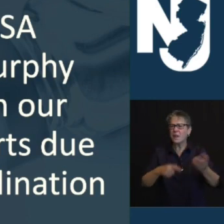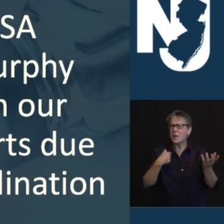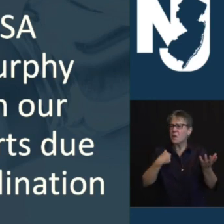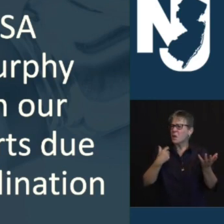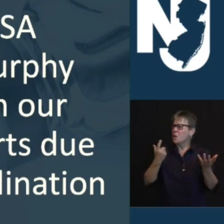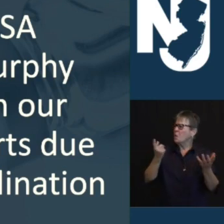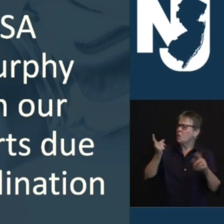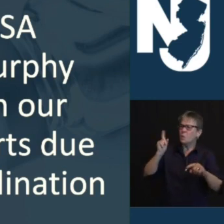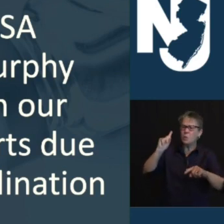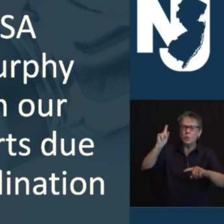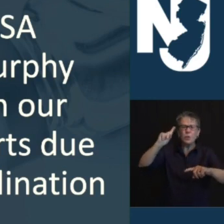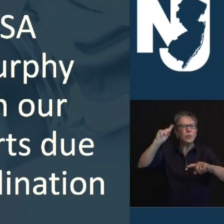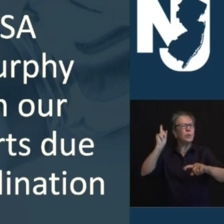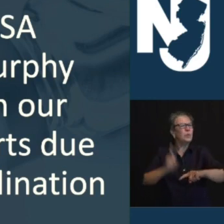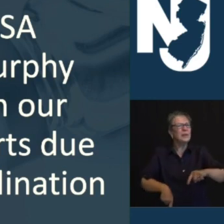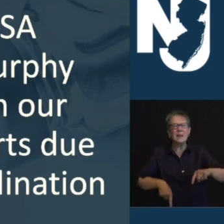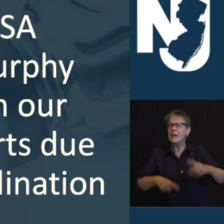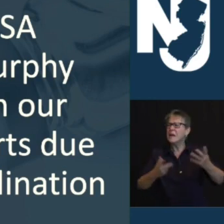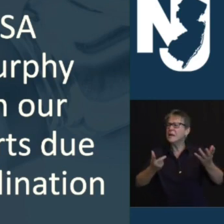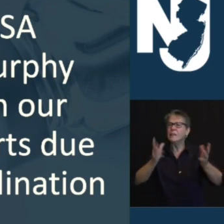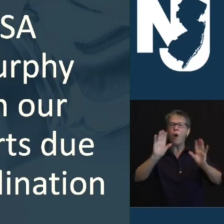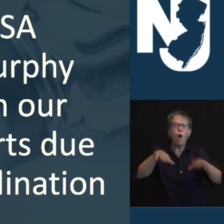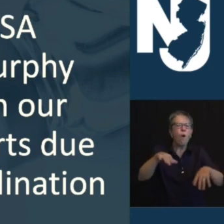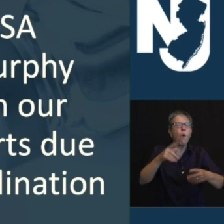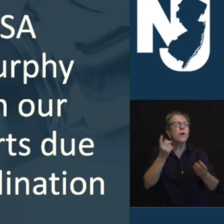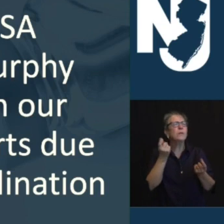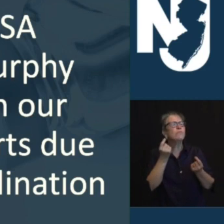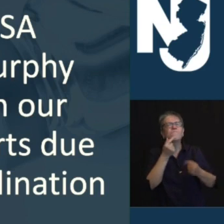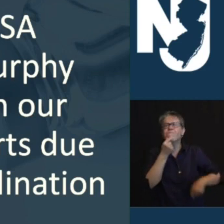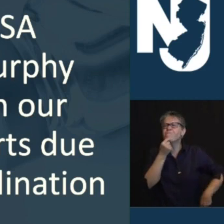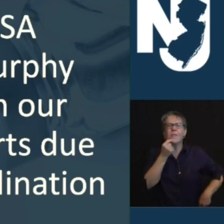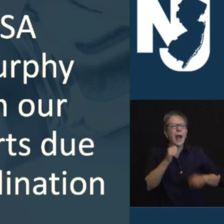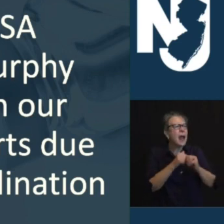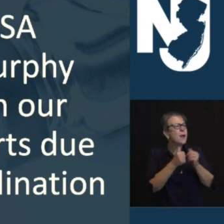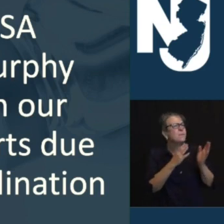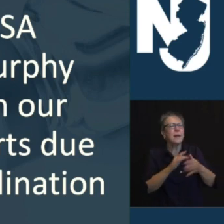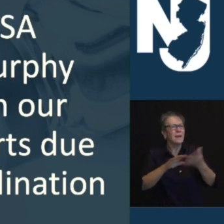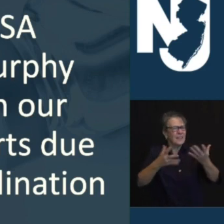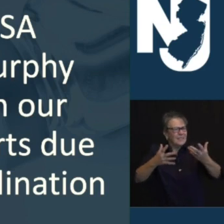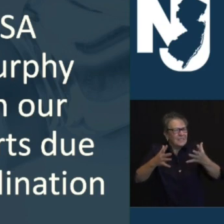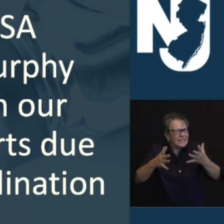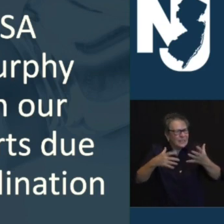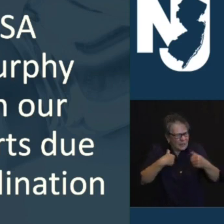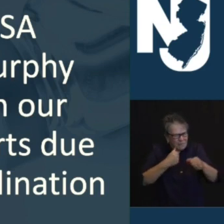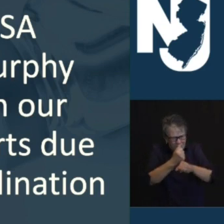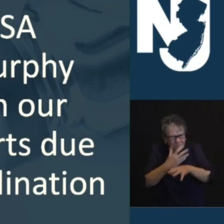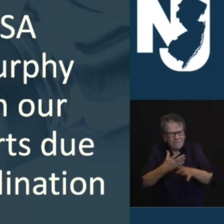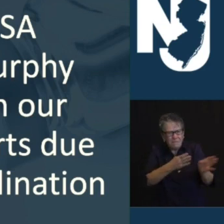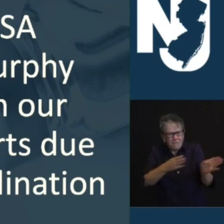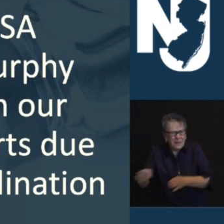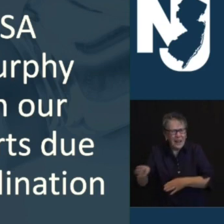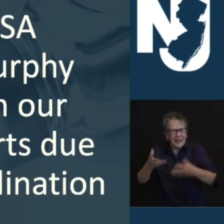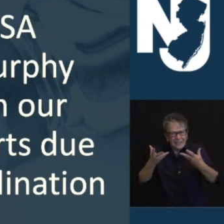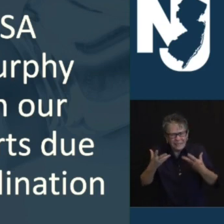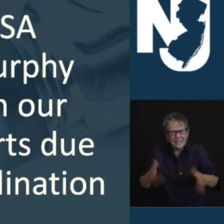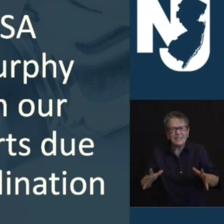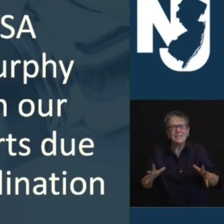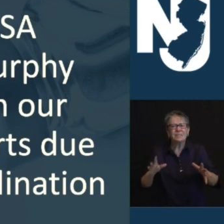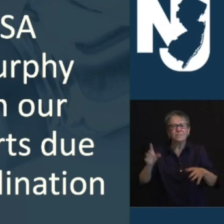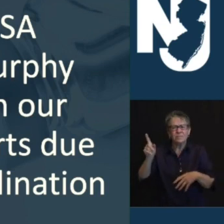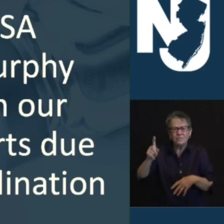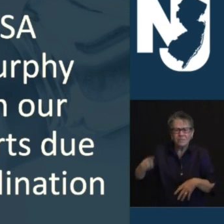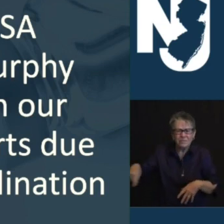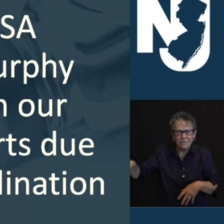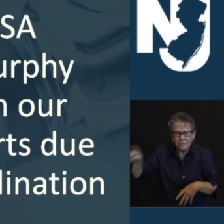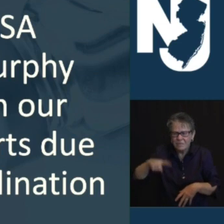incoming Biden administration hamstrung because of politics. We need this entire process to be methodical and deliberate.